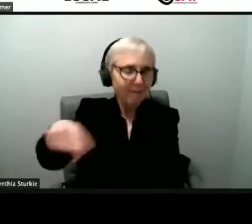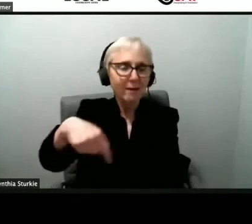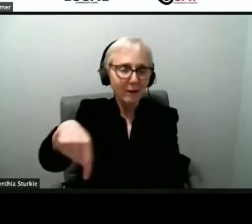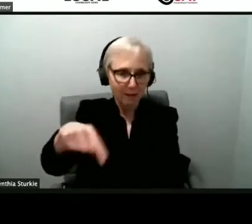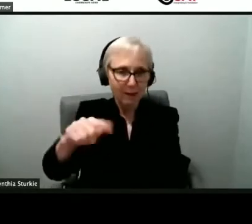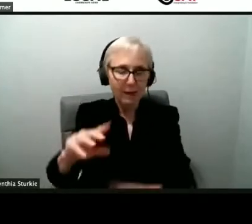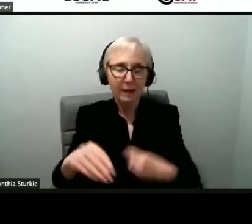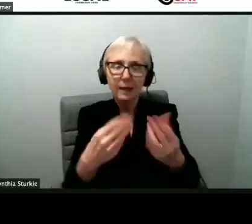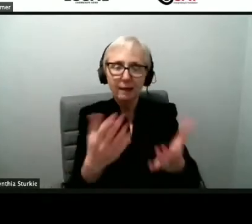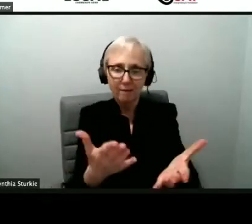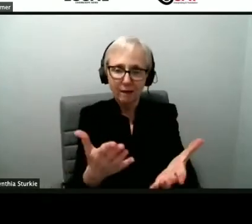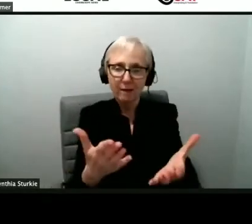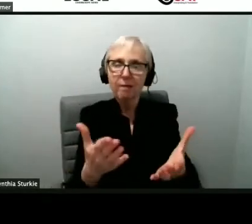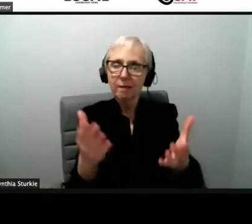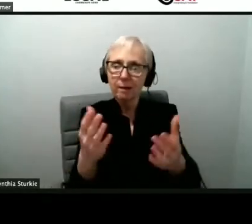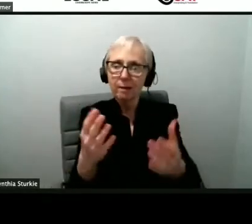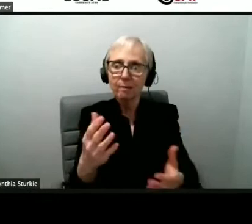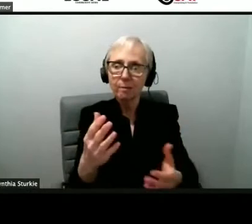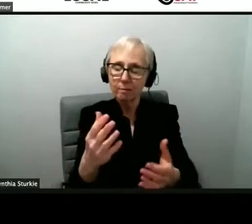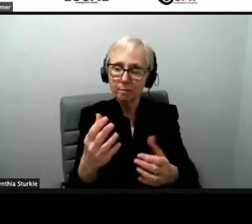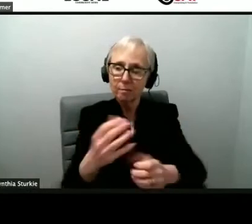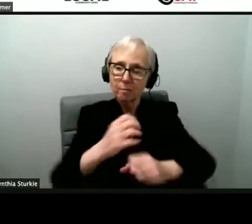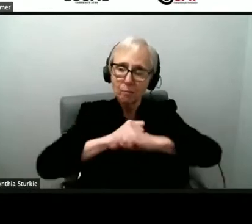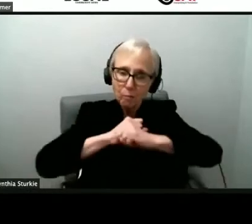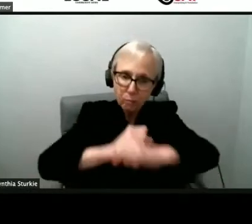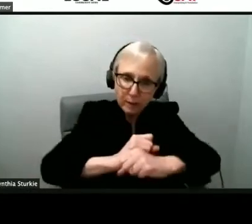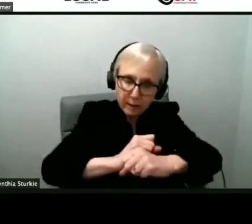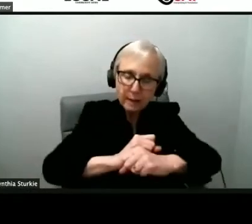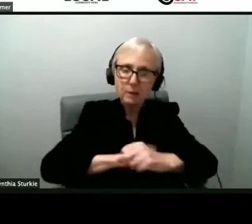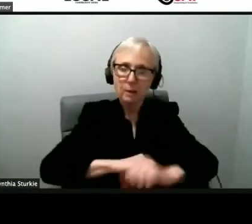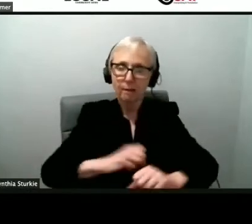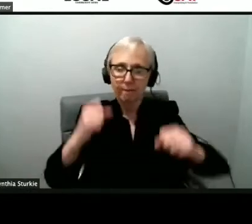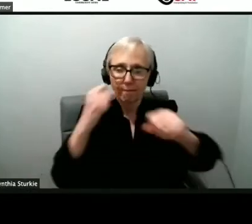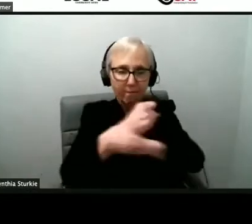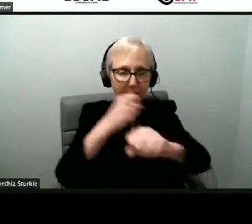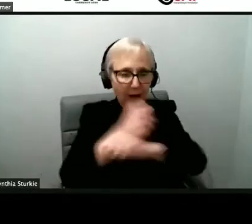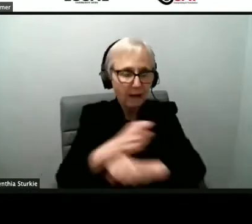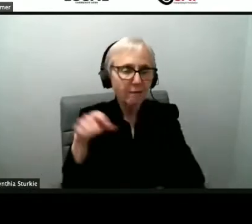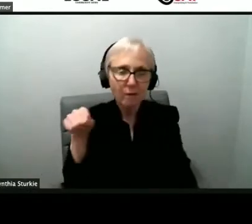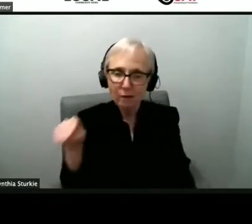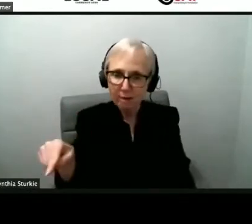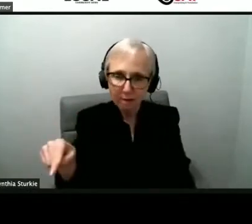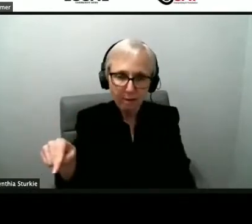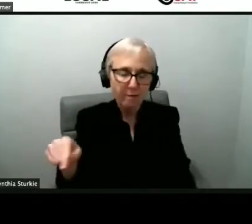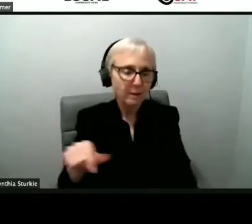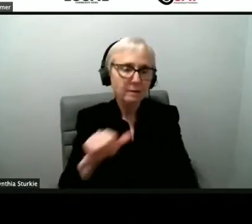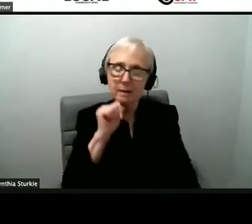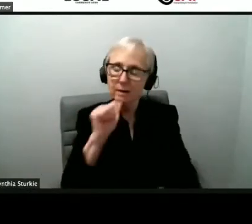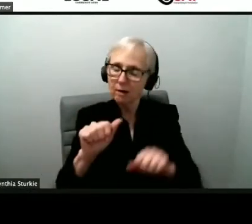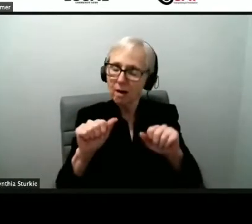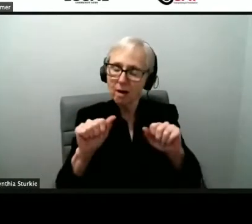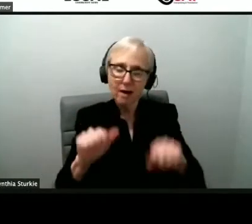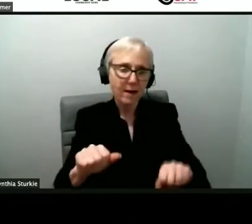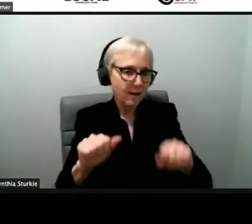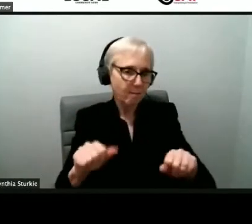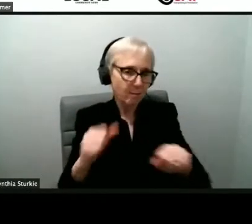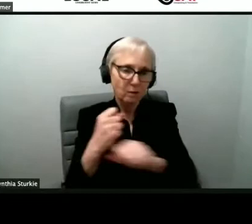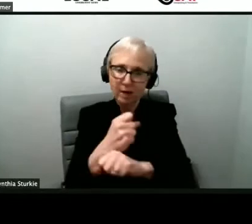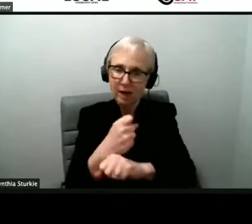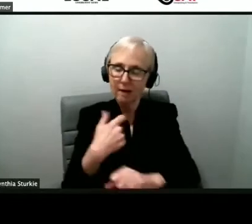them a voice, but I'm also committed to protecting them and fighting for them because they're not always able to fight. So you have a champion out of